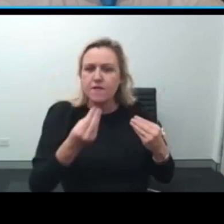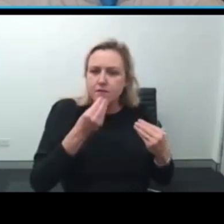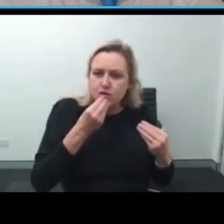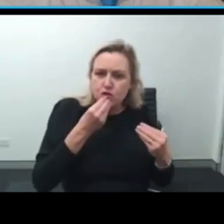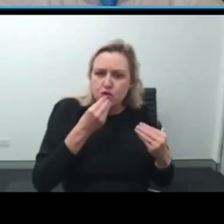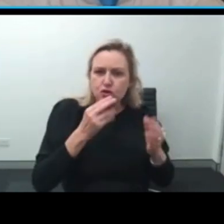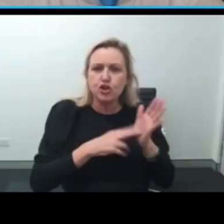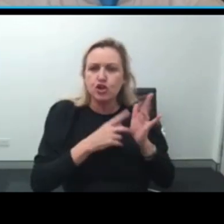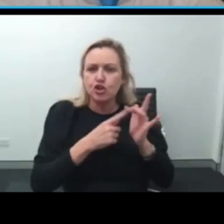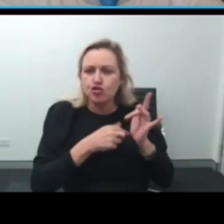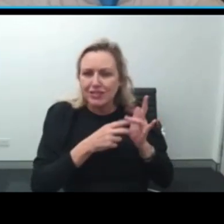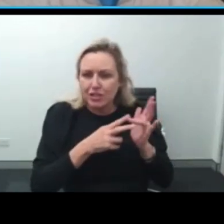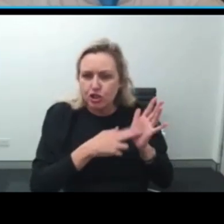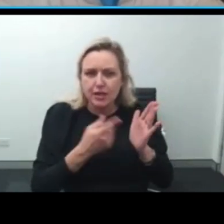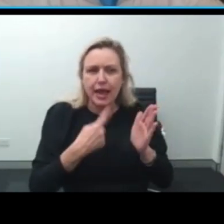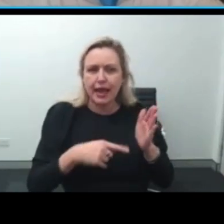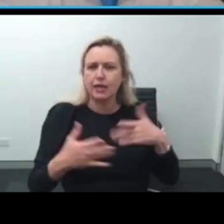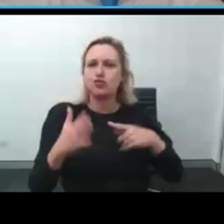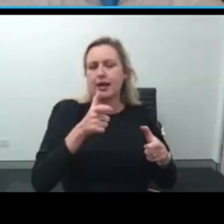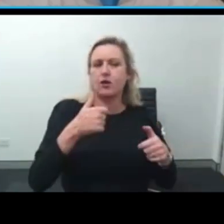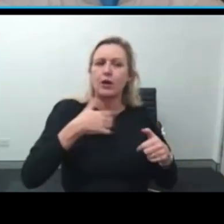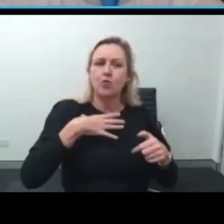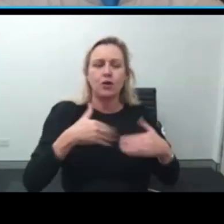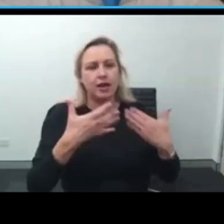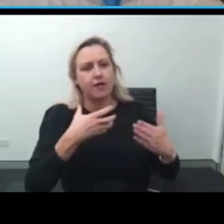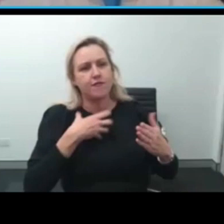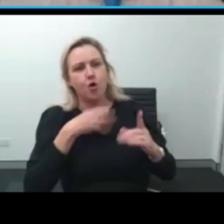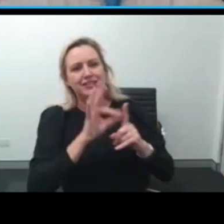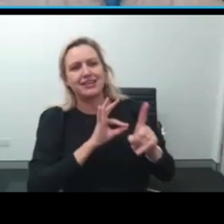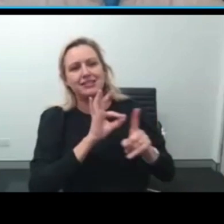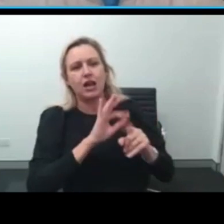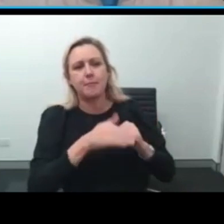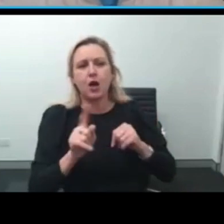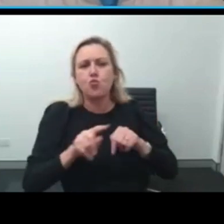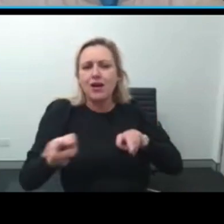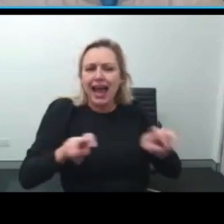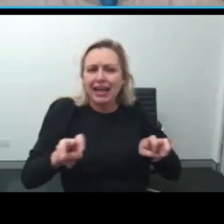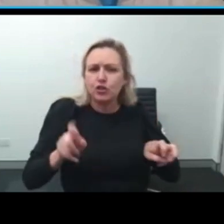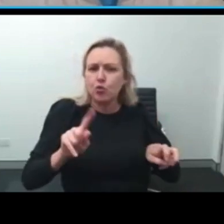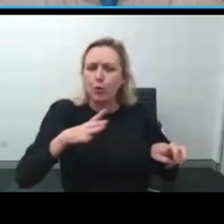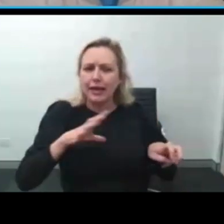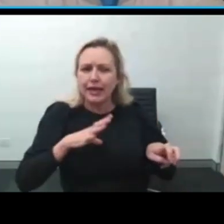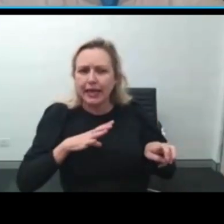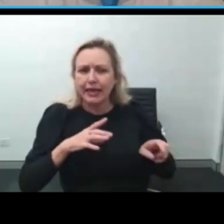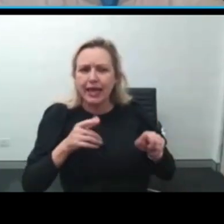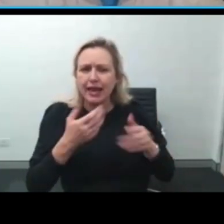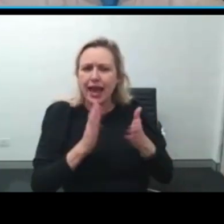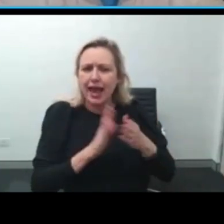And the aim of the review is to provide more detail around the actions required and objective measurement to better define